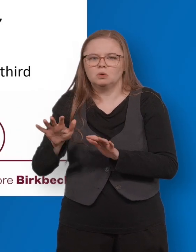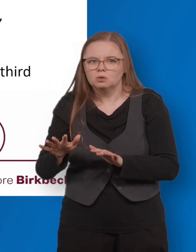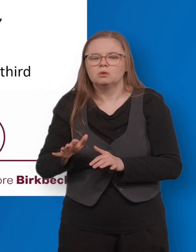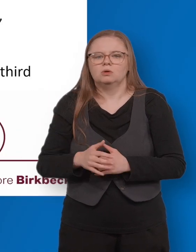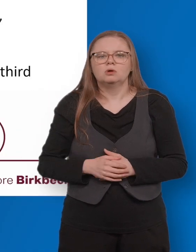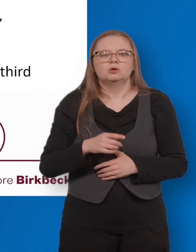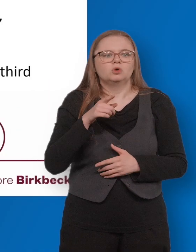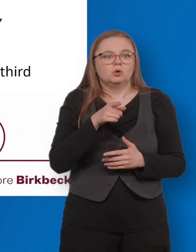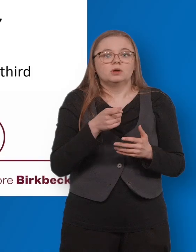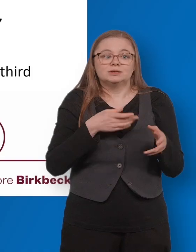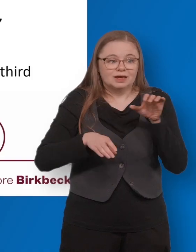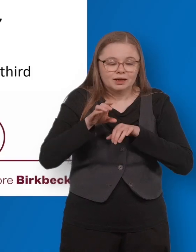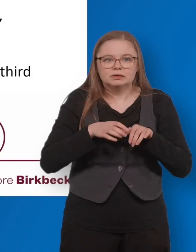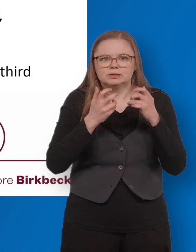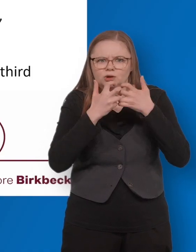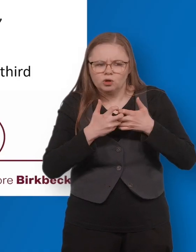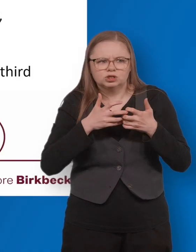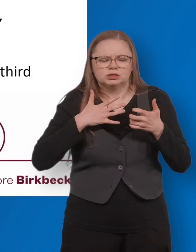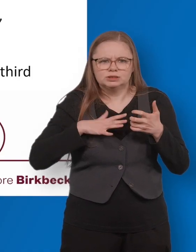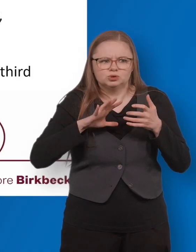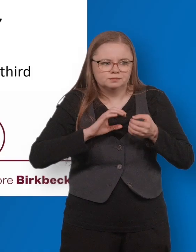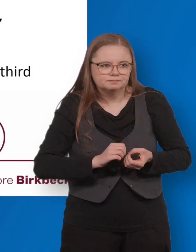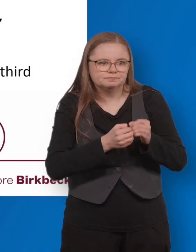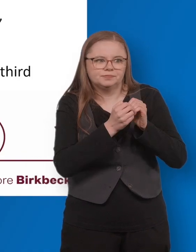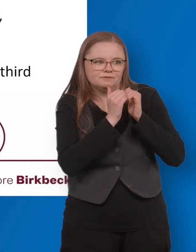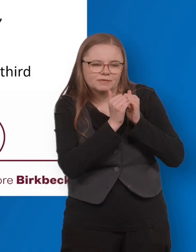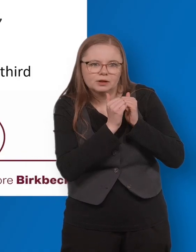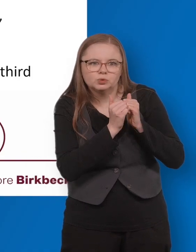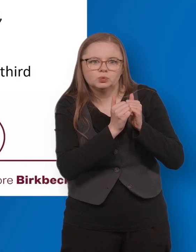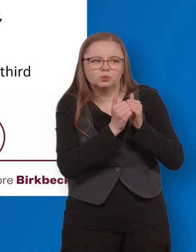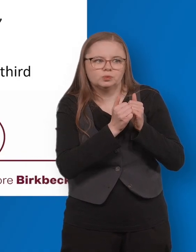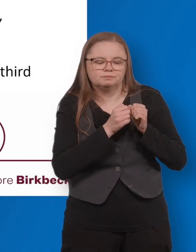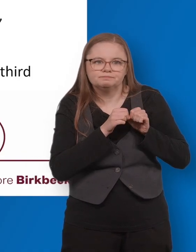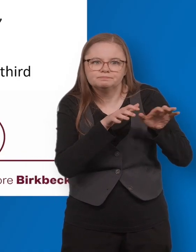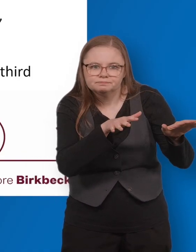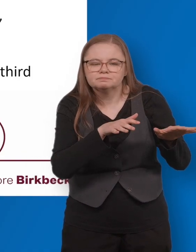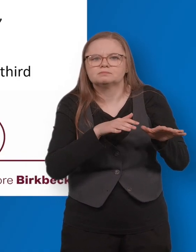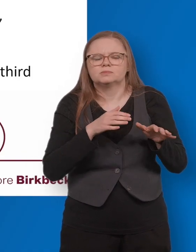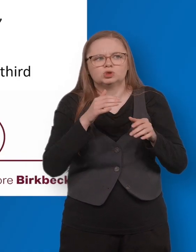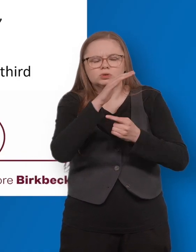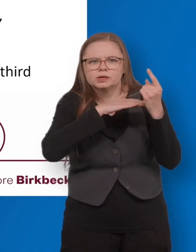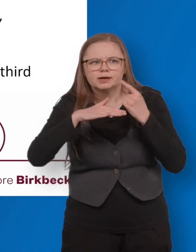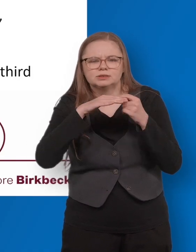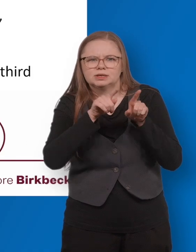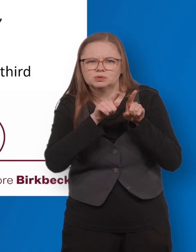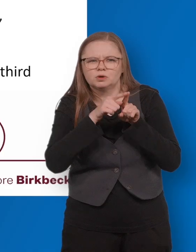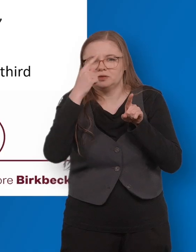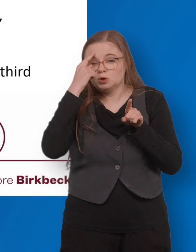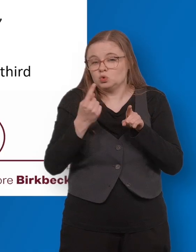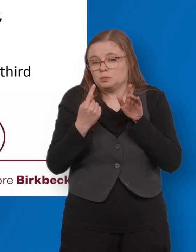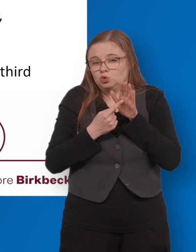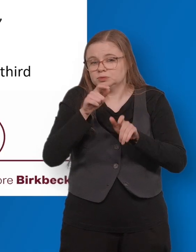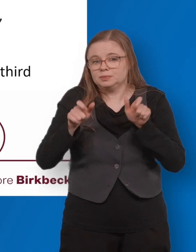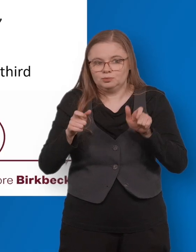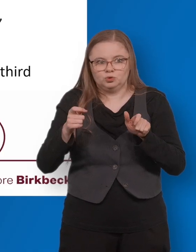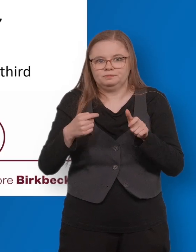and technology and society. And the key actors in this are dry, stuffy academics,